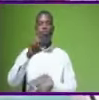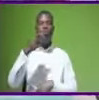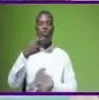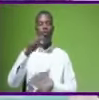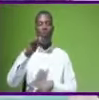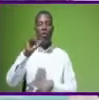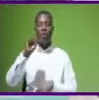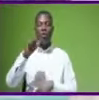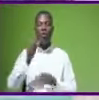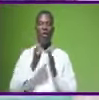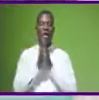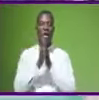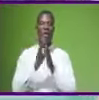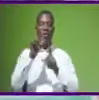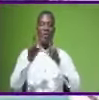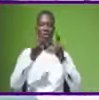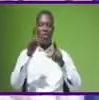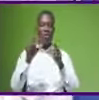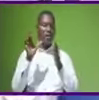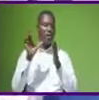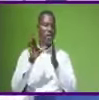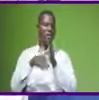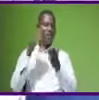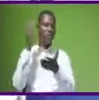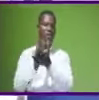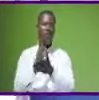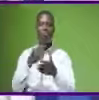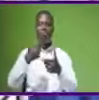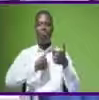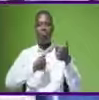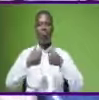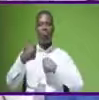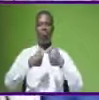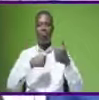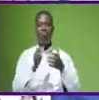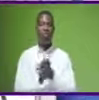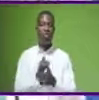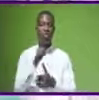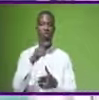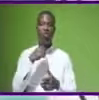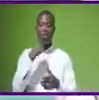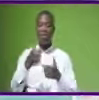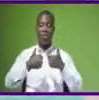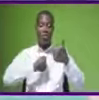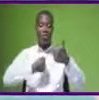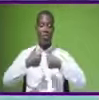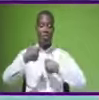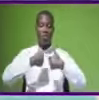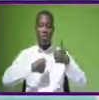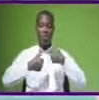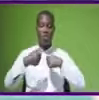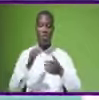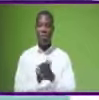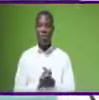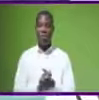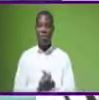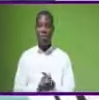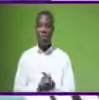nsab na munya ya tembidie na musi mubedi mi atemo